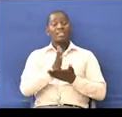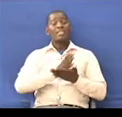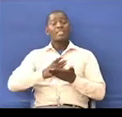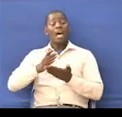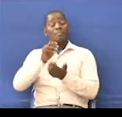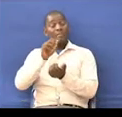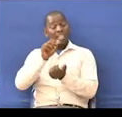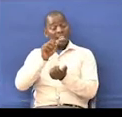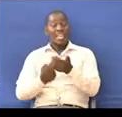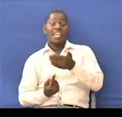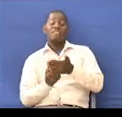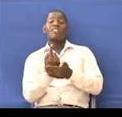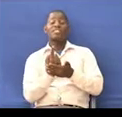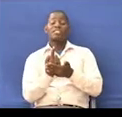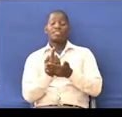effects